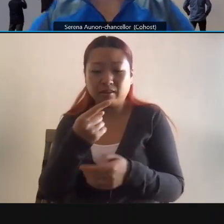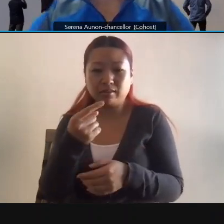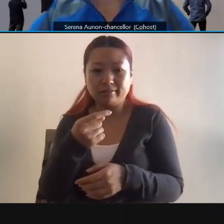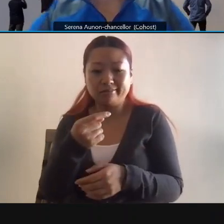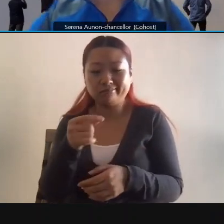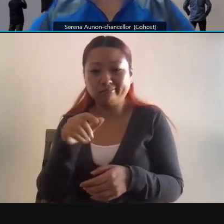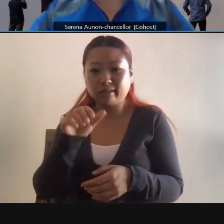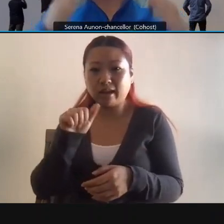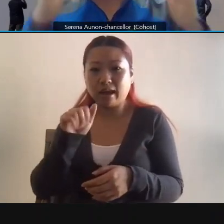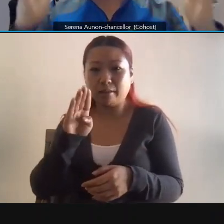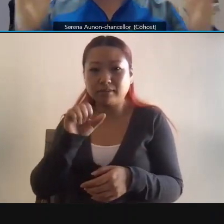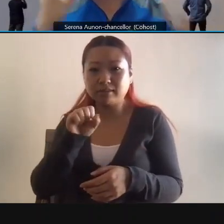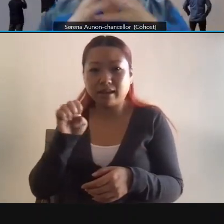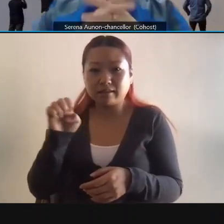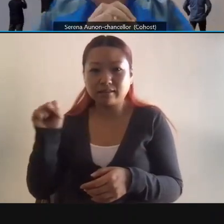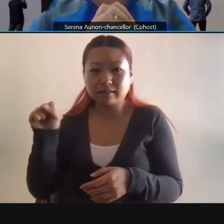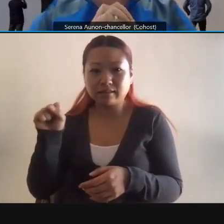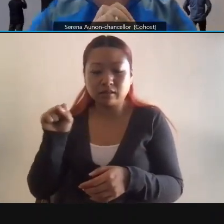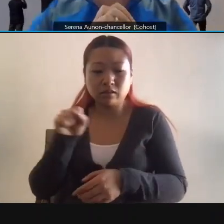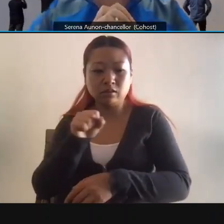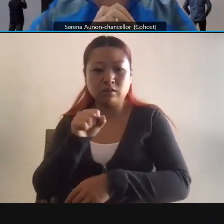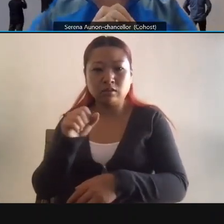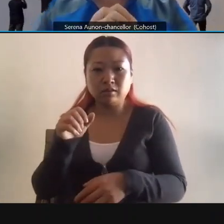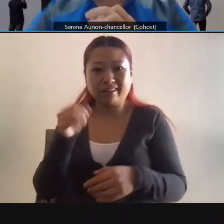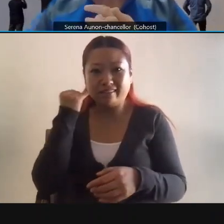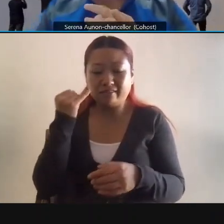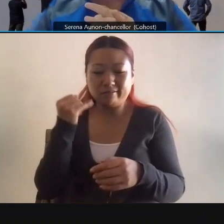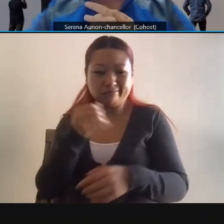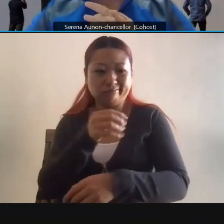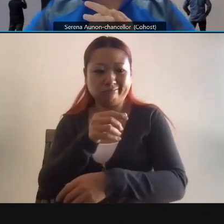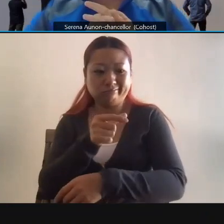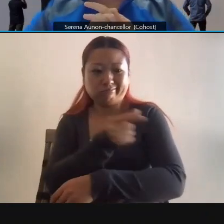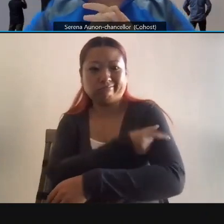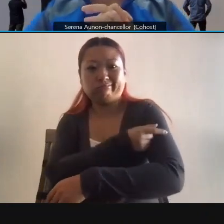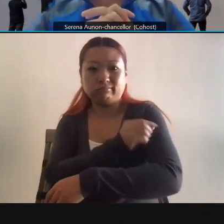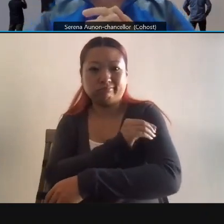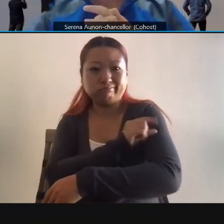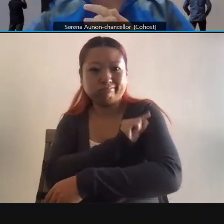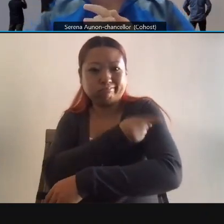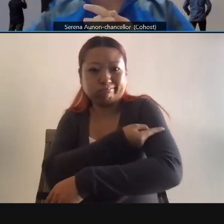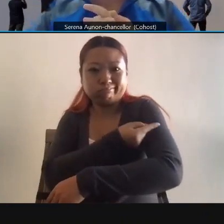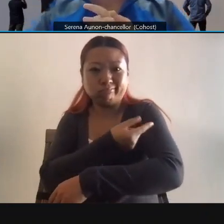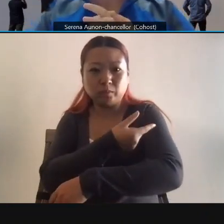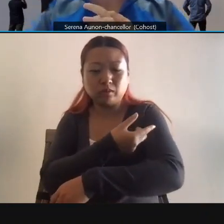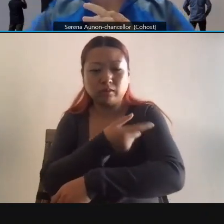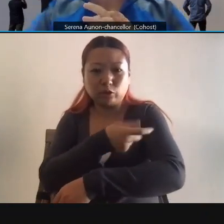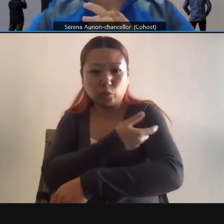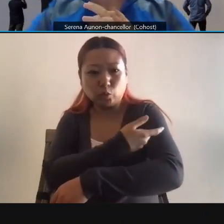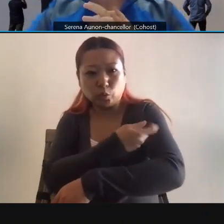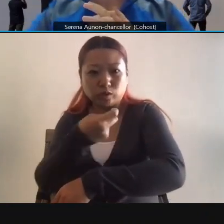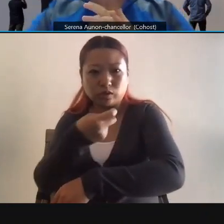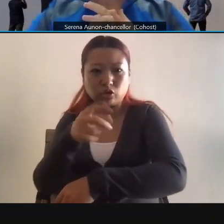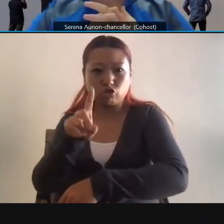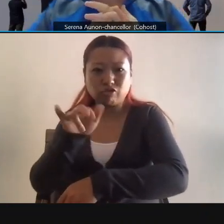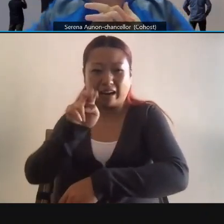put, something in to provide some level of acute care, you can do CPR on board the ISS.